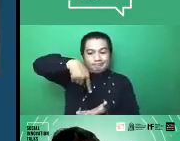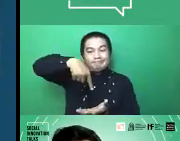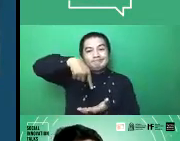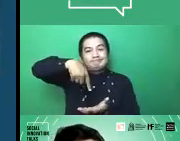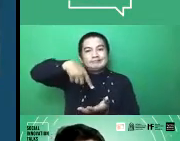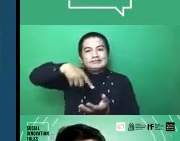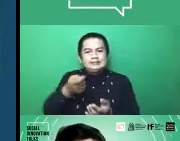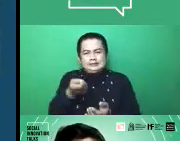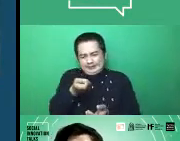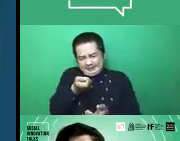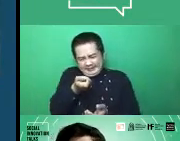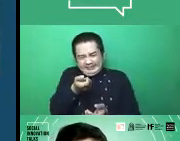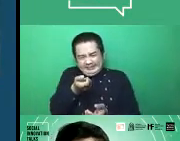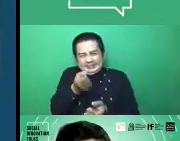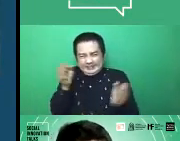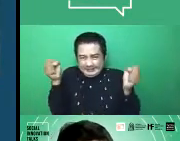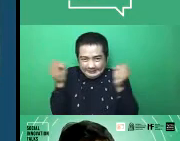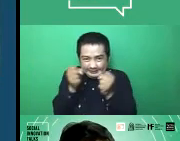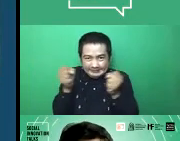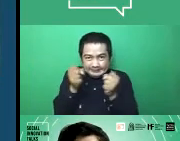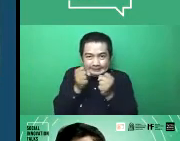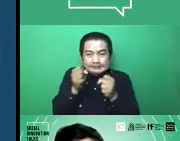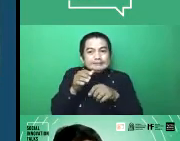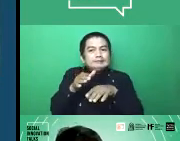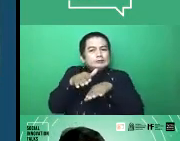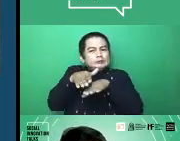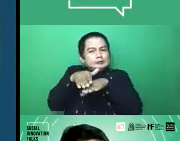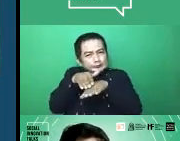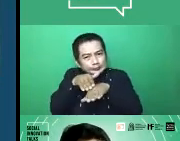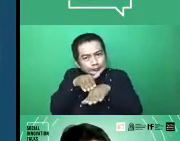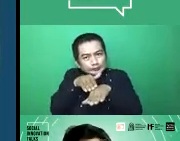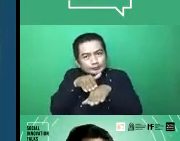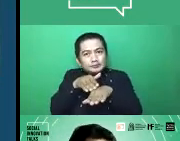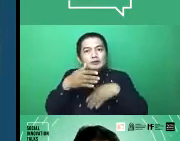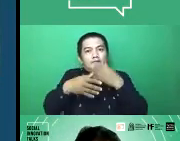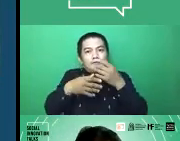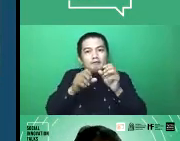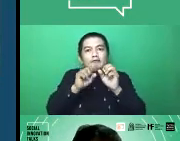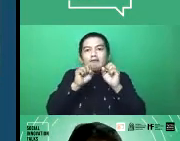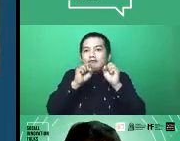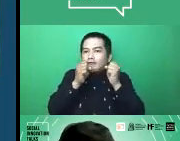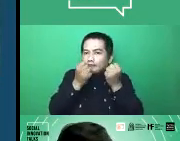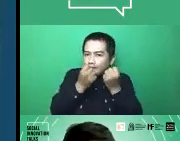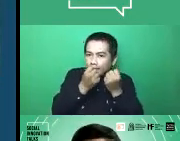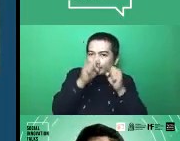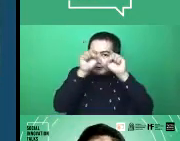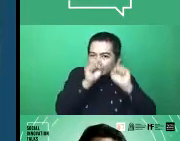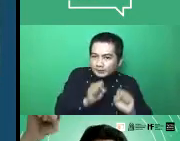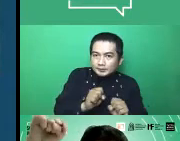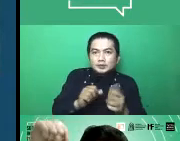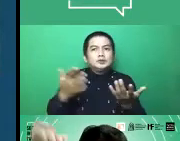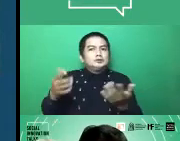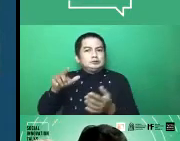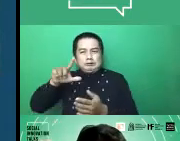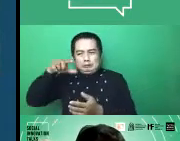shaves tiny pieces of material off very slowly. And that's how you make those shapes. If you're talking about a laser cutter, it will